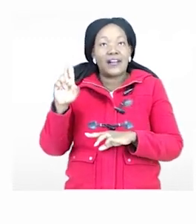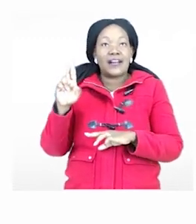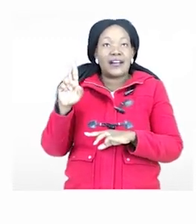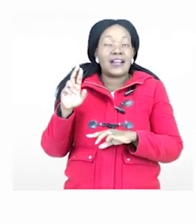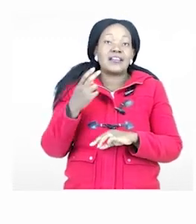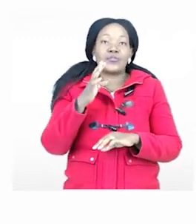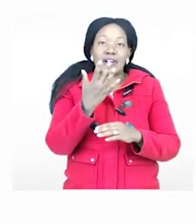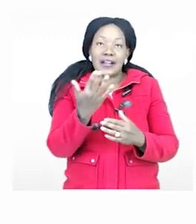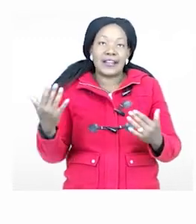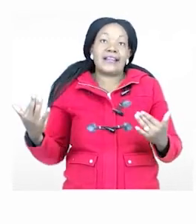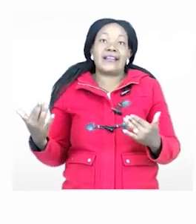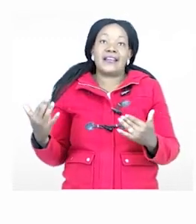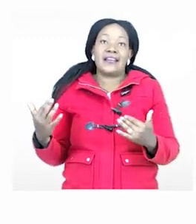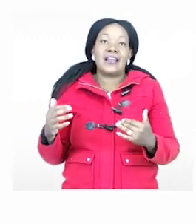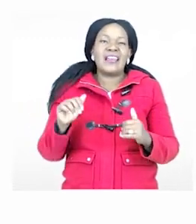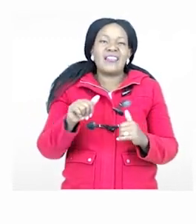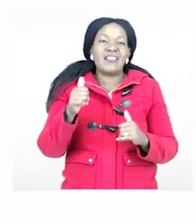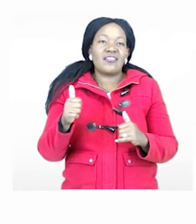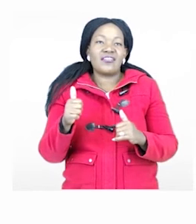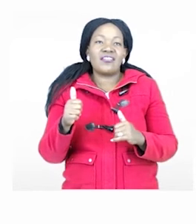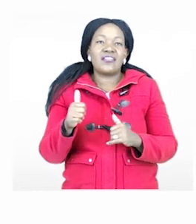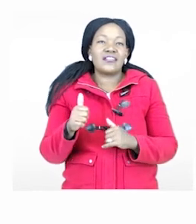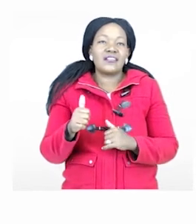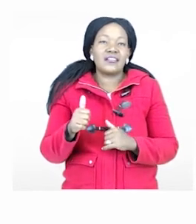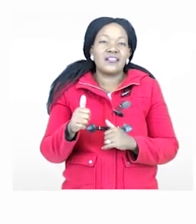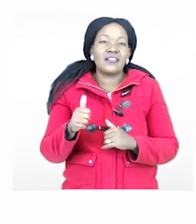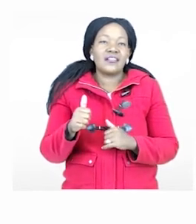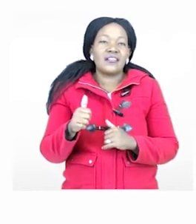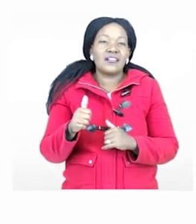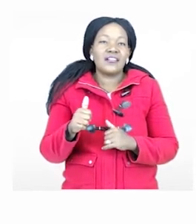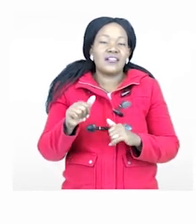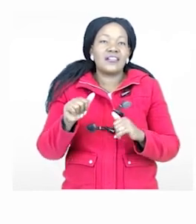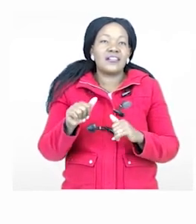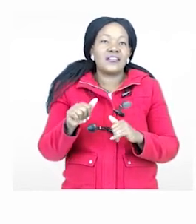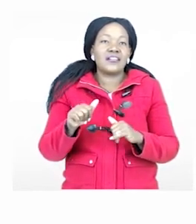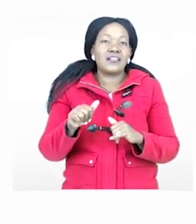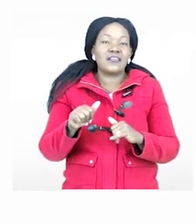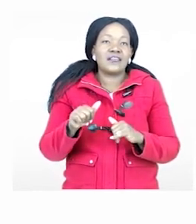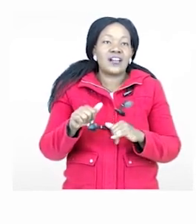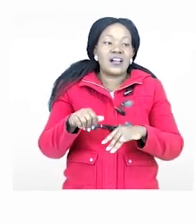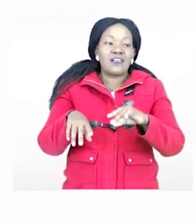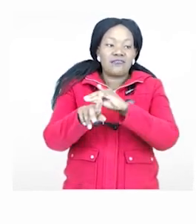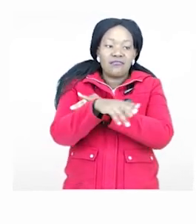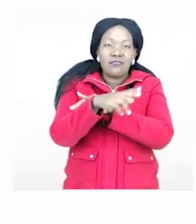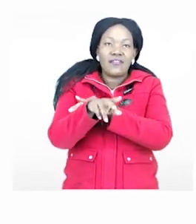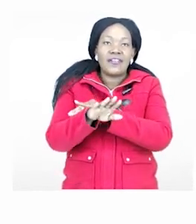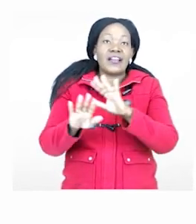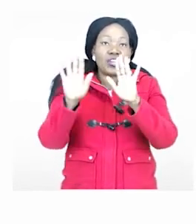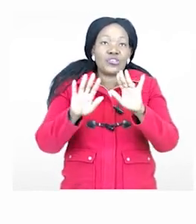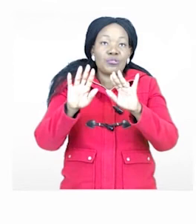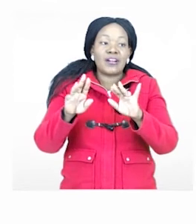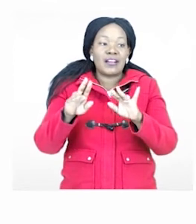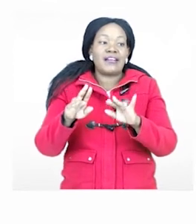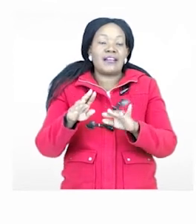animal is a green kind of animal. And color the elephant brown. Remember